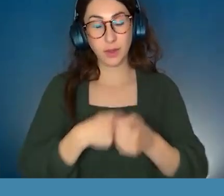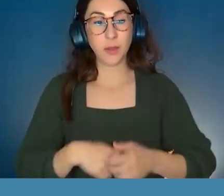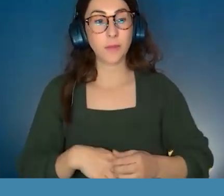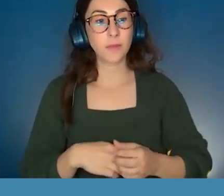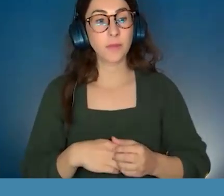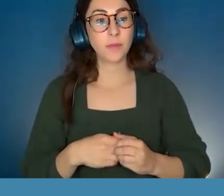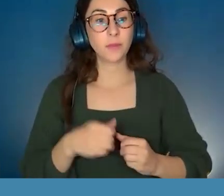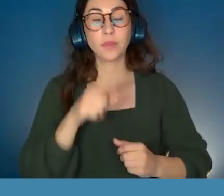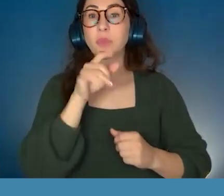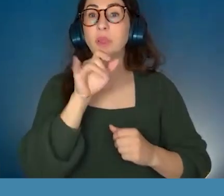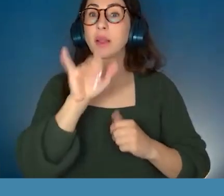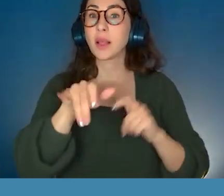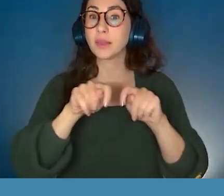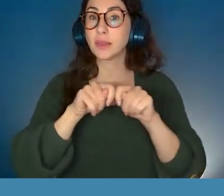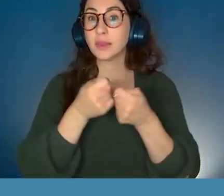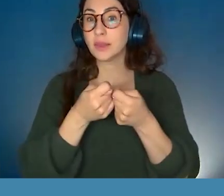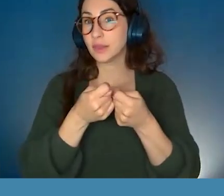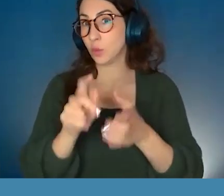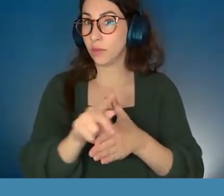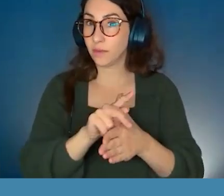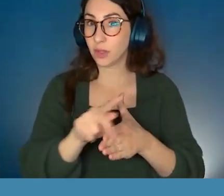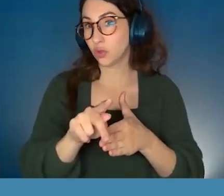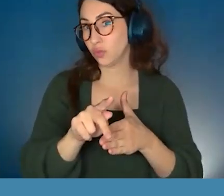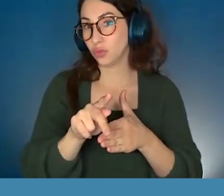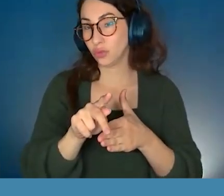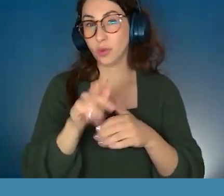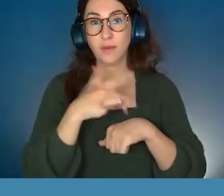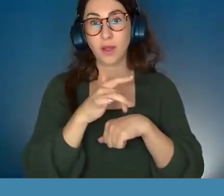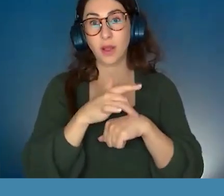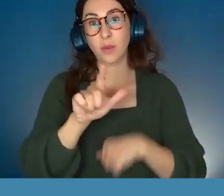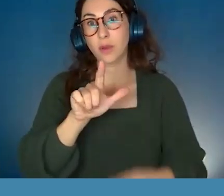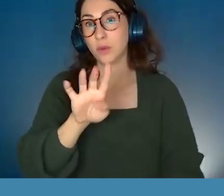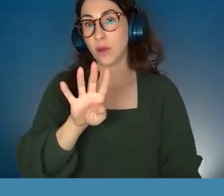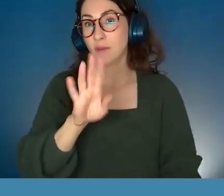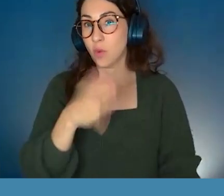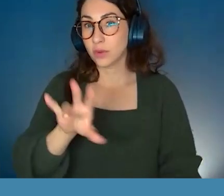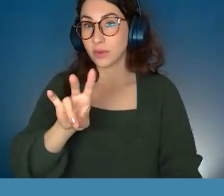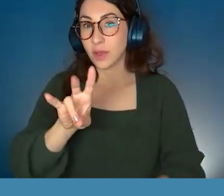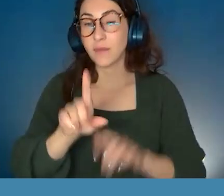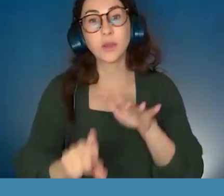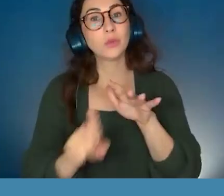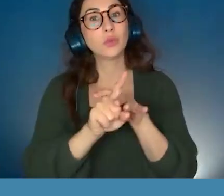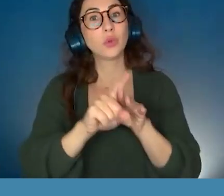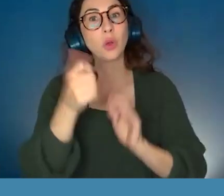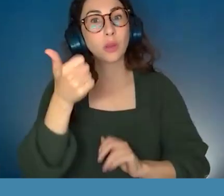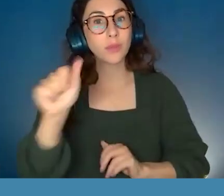teams of professionals that provide 24/7 emergency behavioral health care on site to anyone at